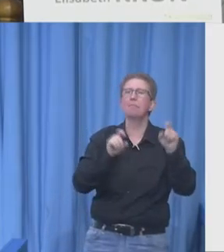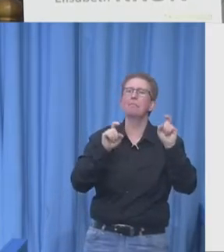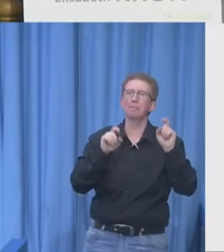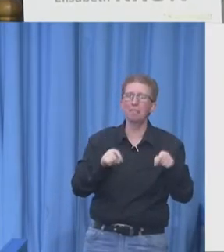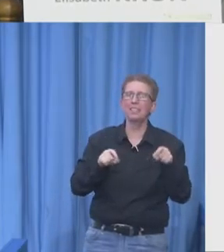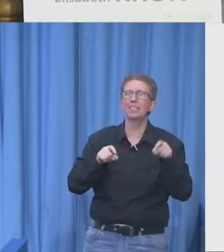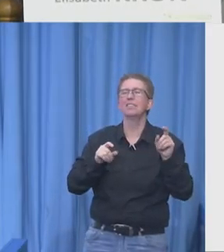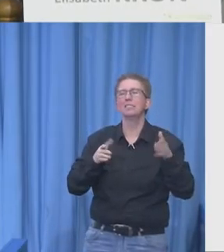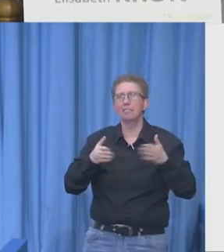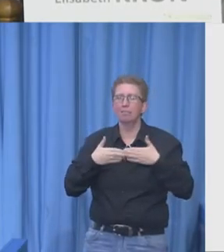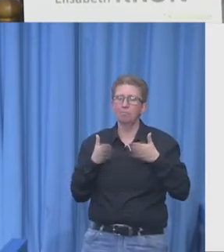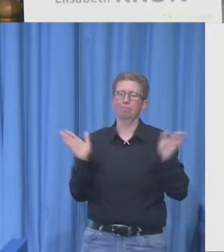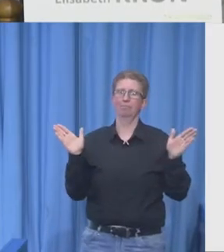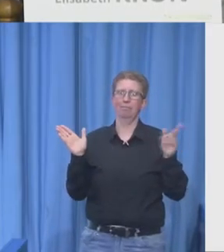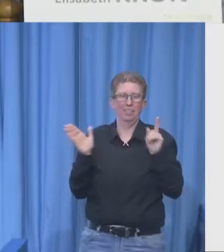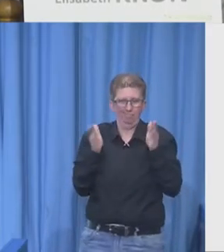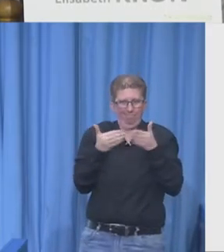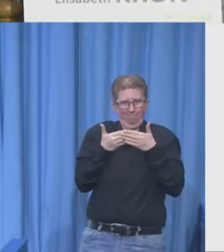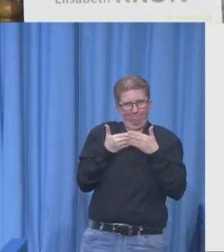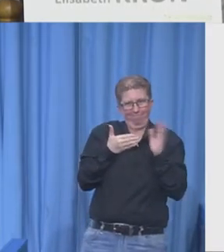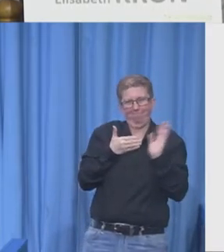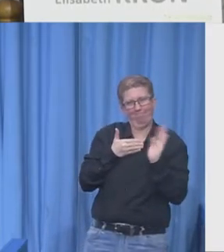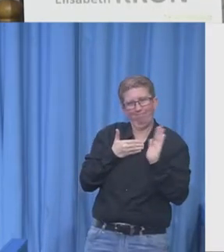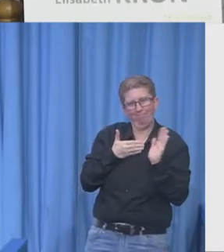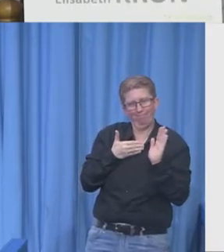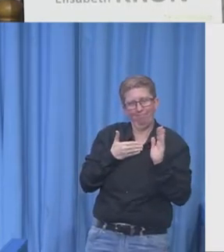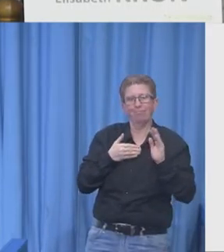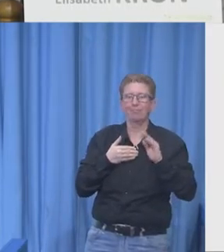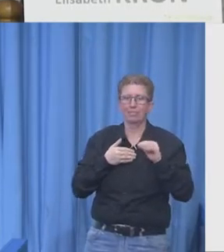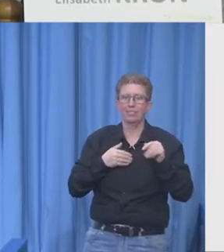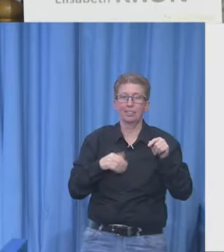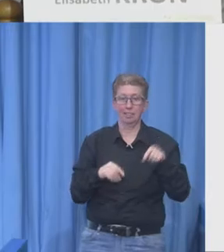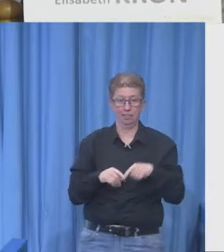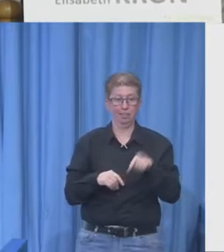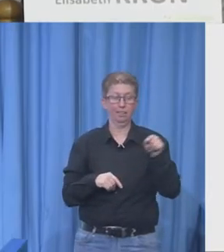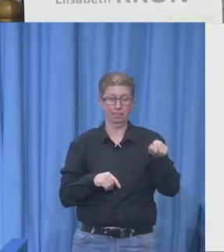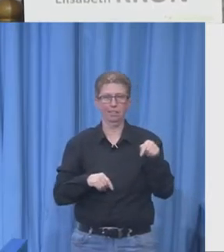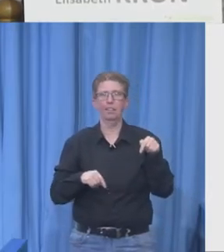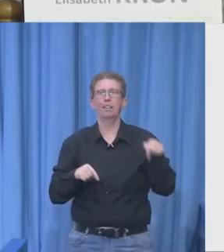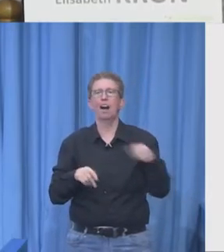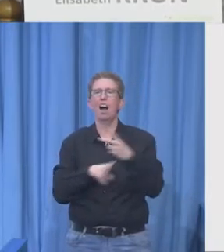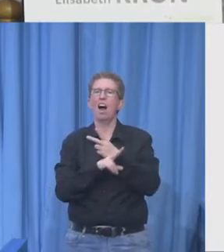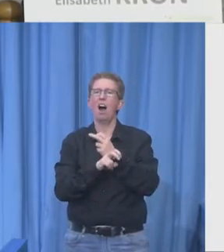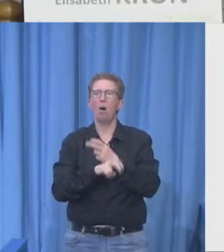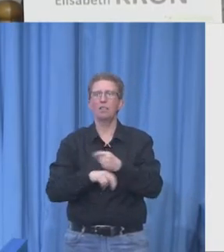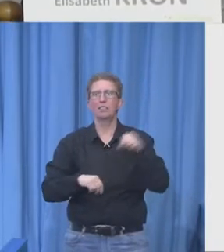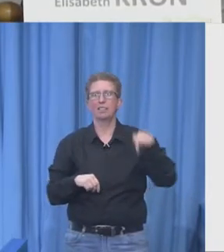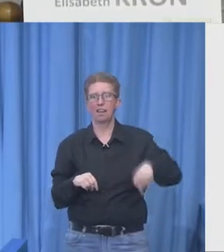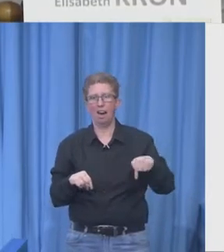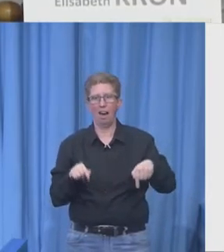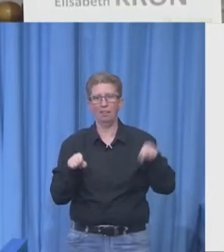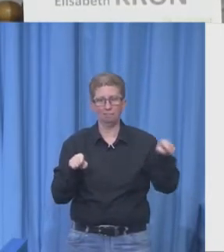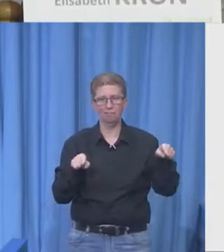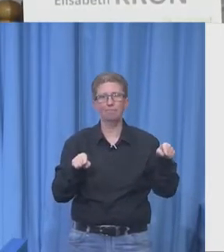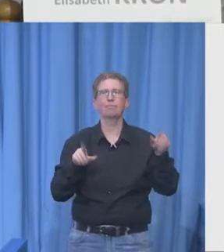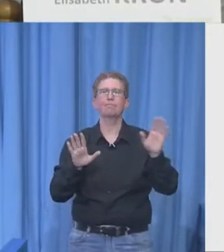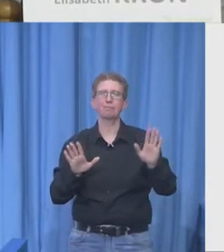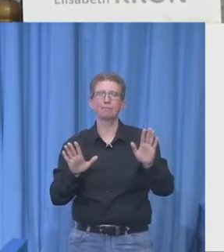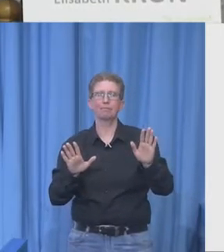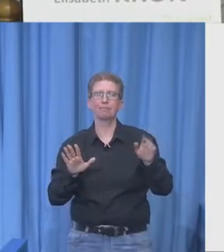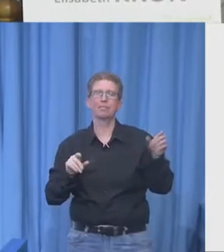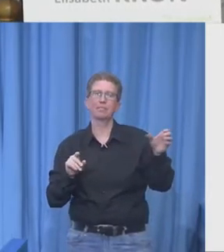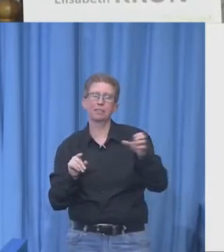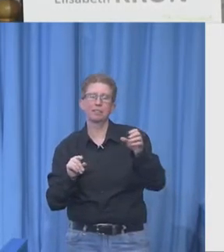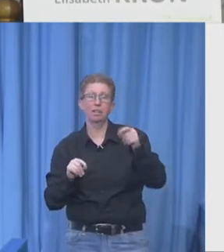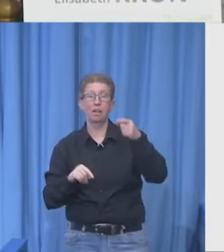they have a 5 months of training or assessment to get to know the people. We did not have this possibility